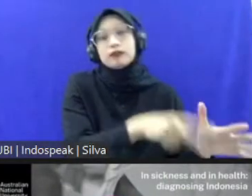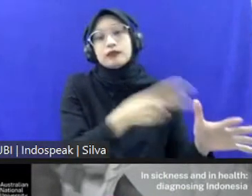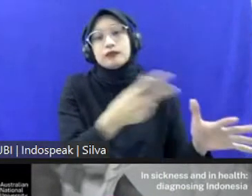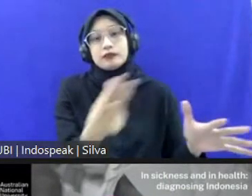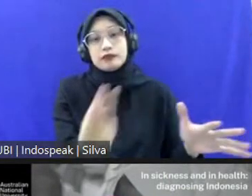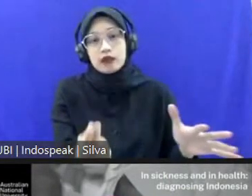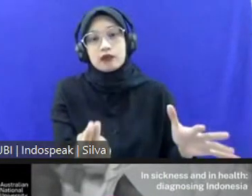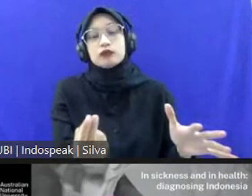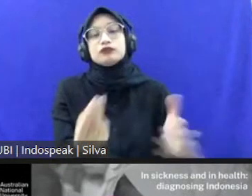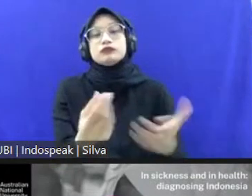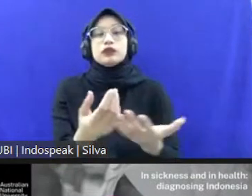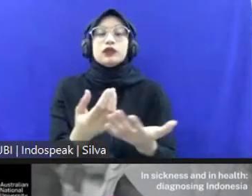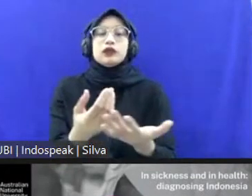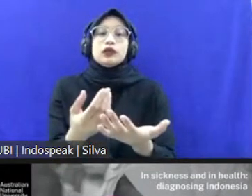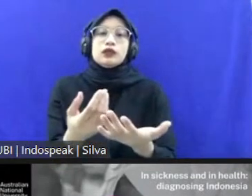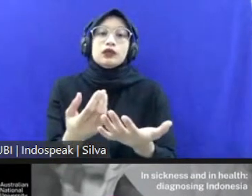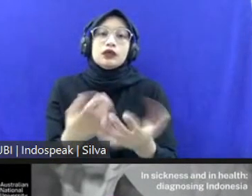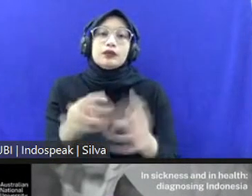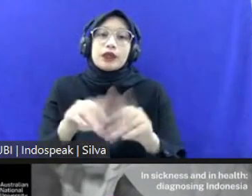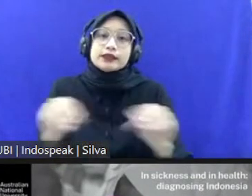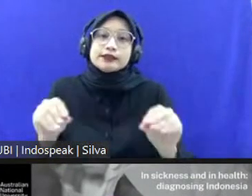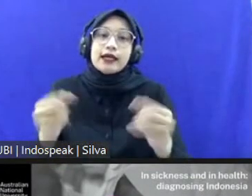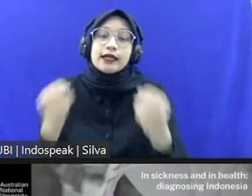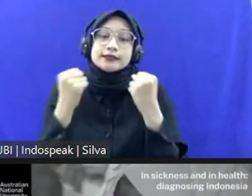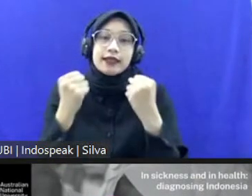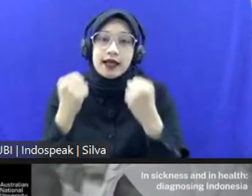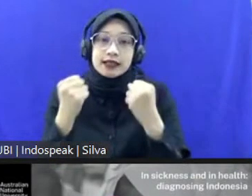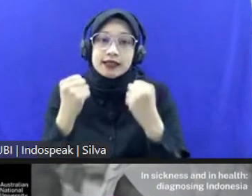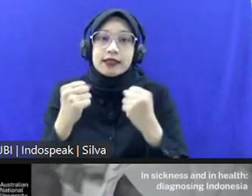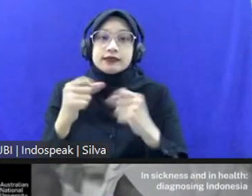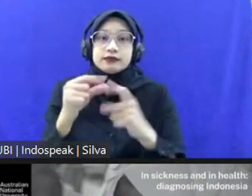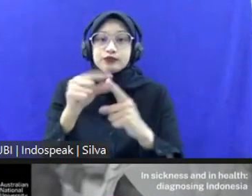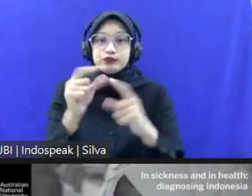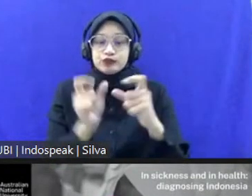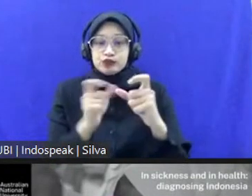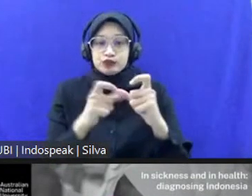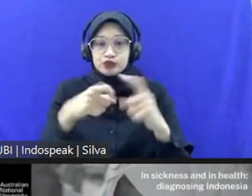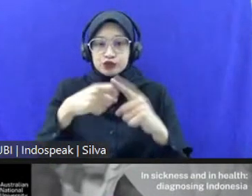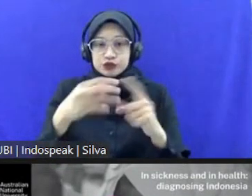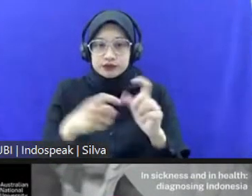to the public. But we depend a lot on the health workforce